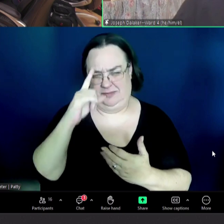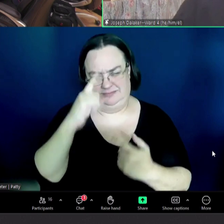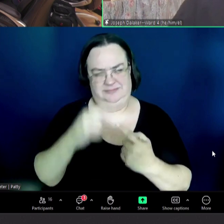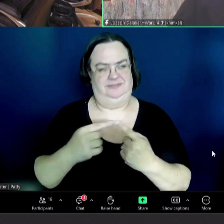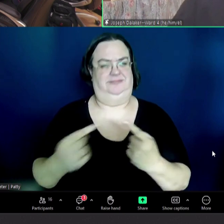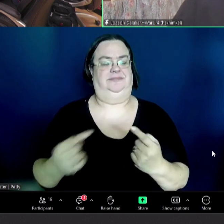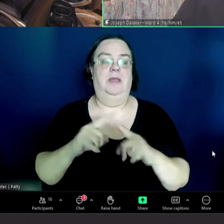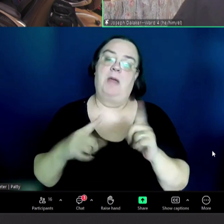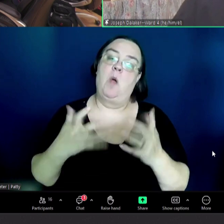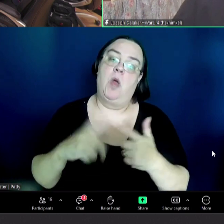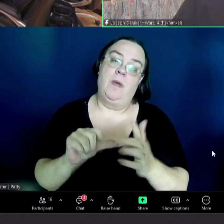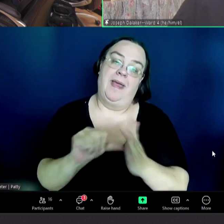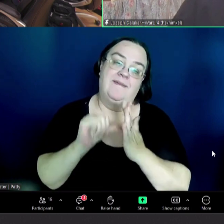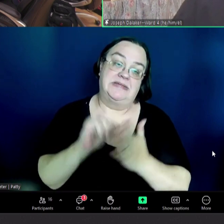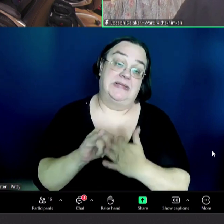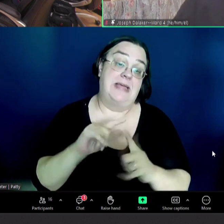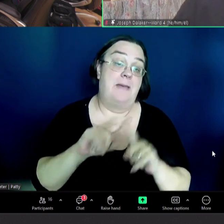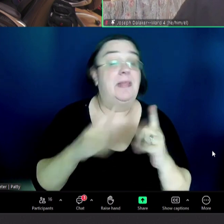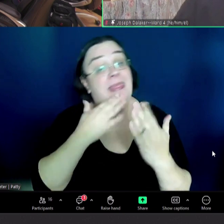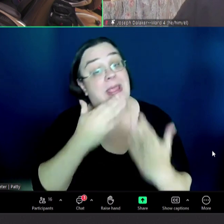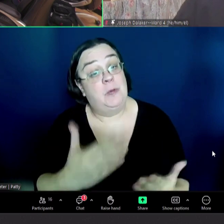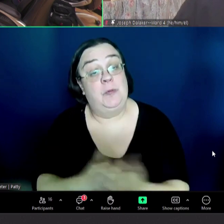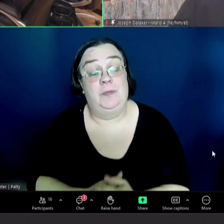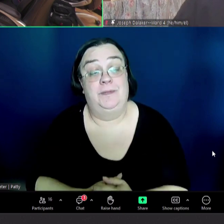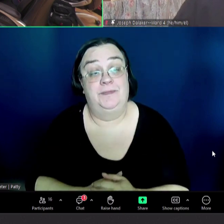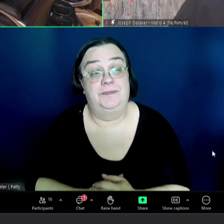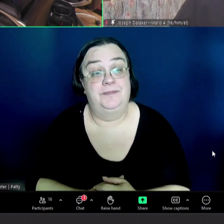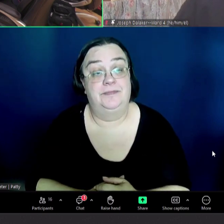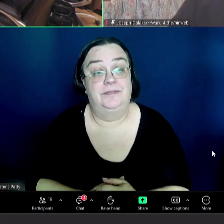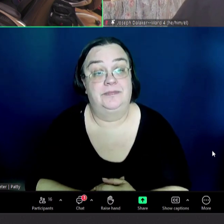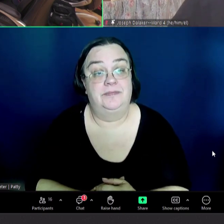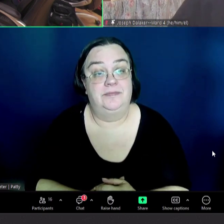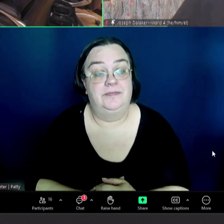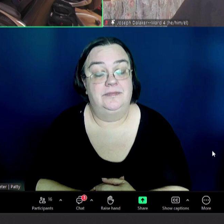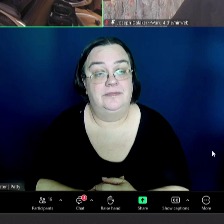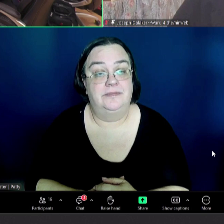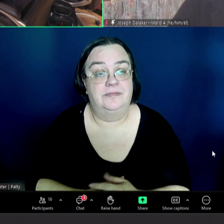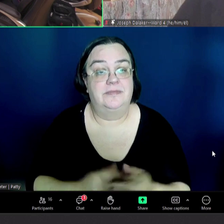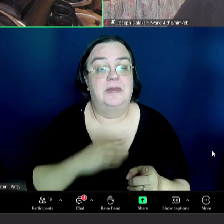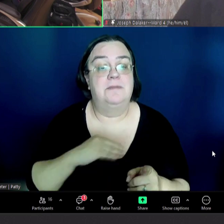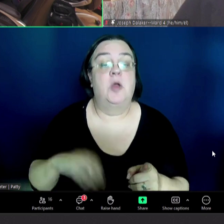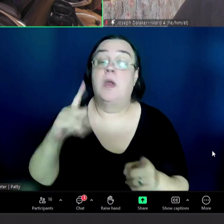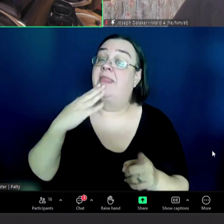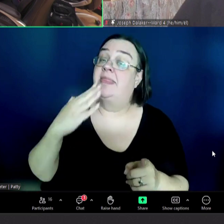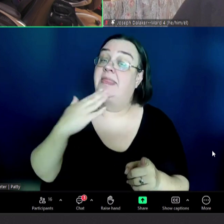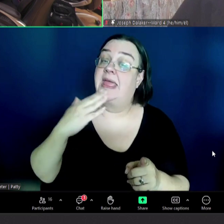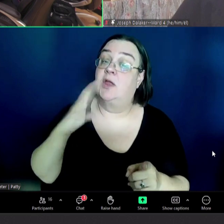emphasize that. Thanks. All right. Thank you, Councilmember Gallagher. Any other council members?